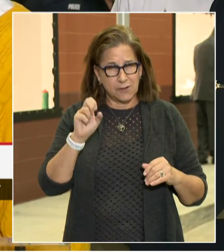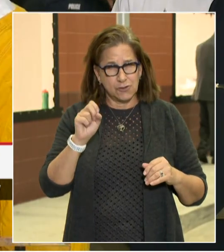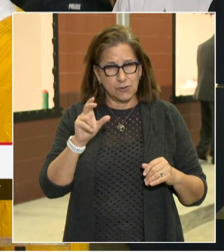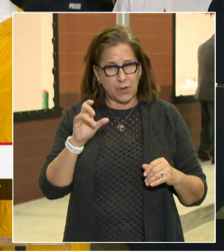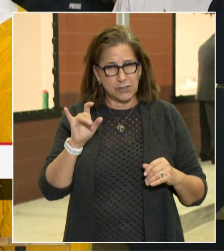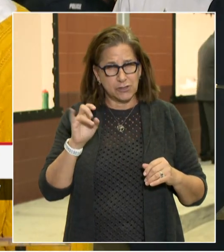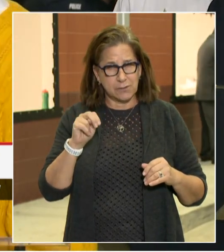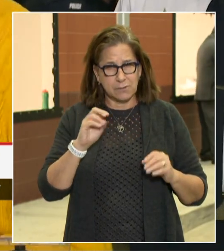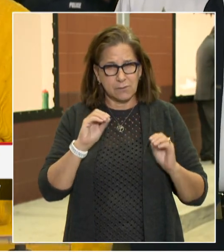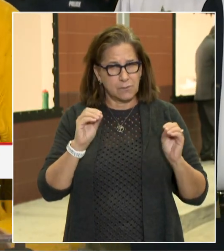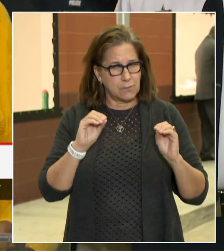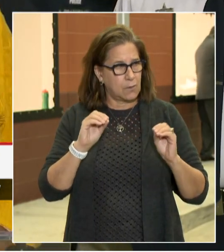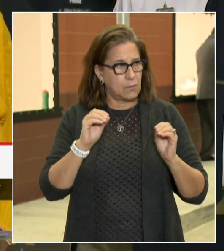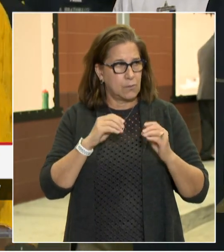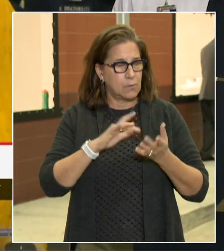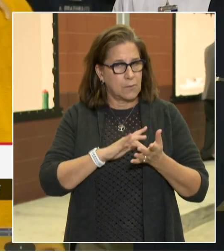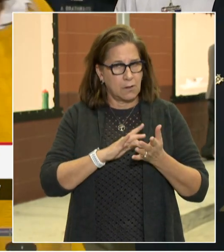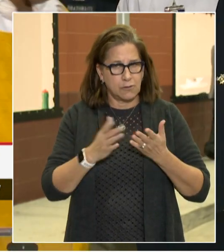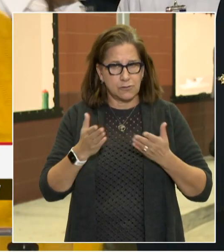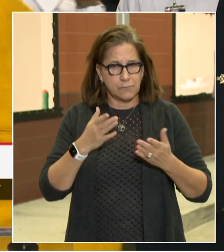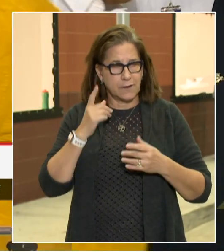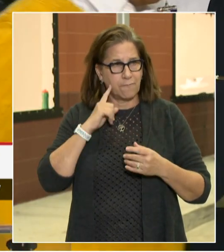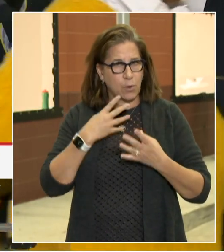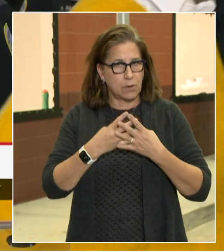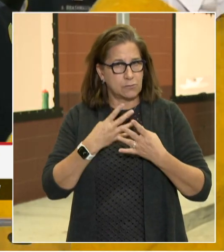I'm going to turn to the Deputy Mayor.